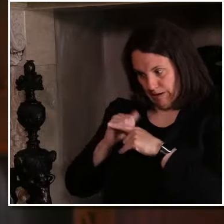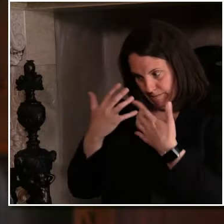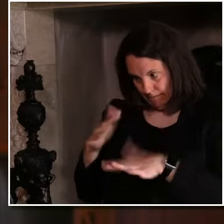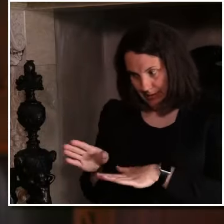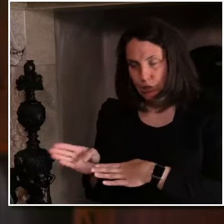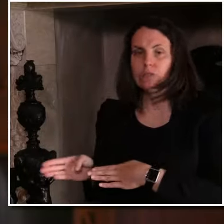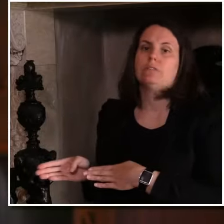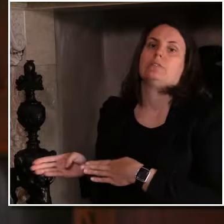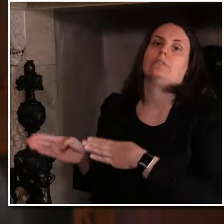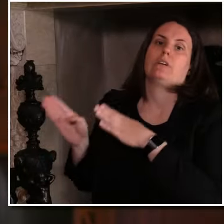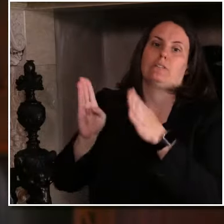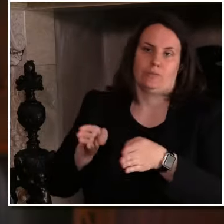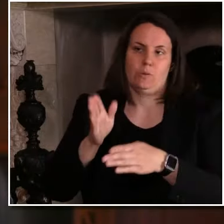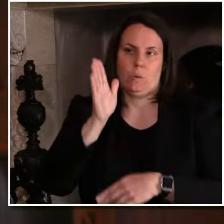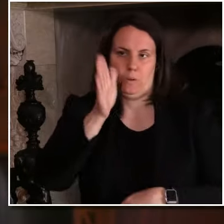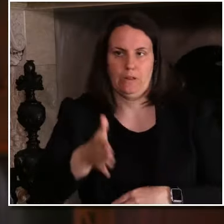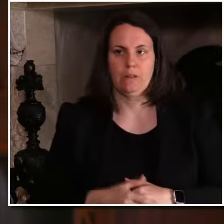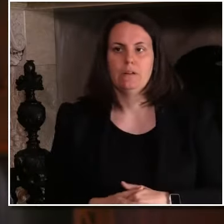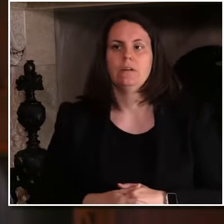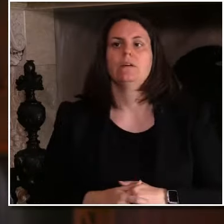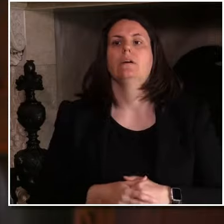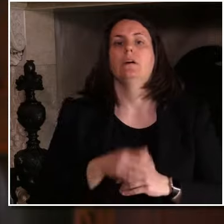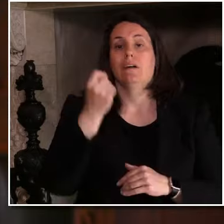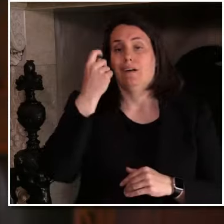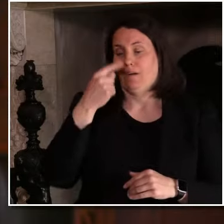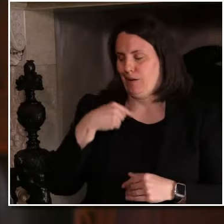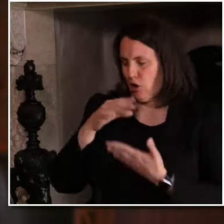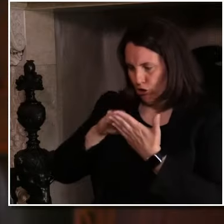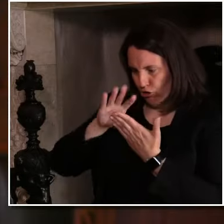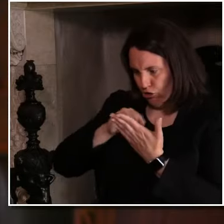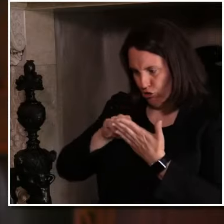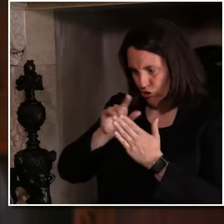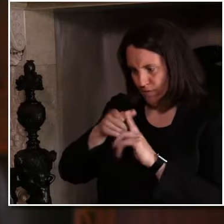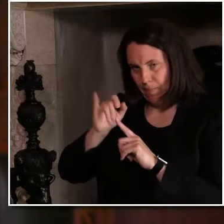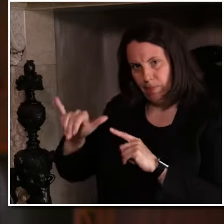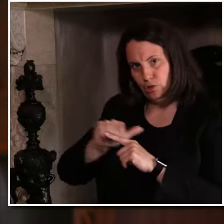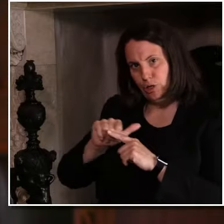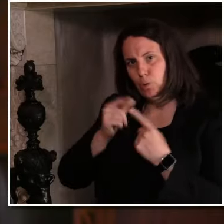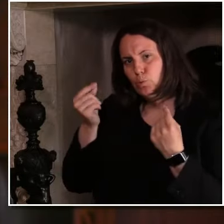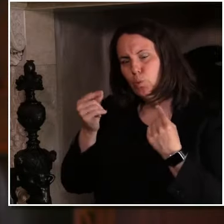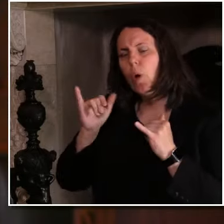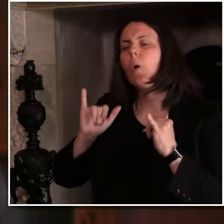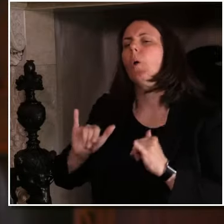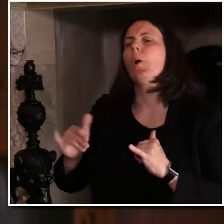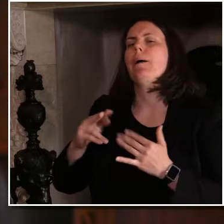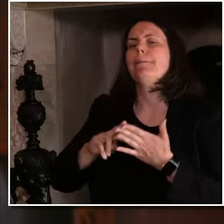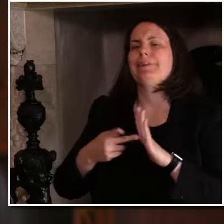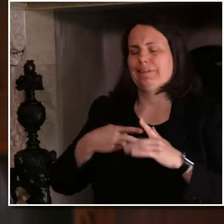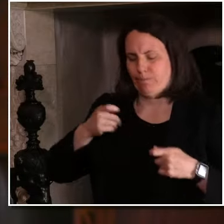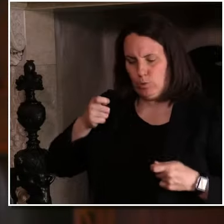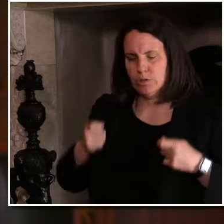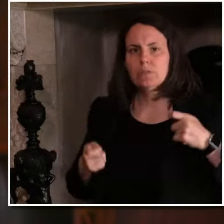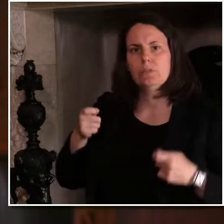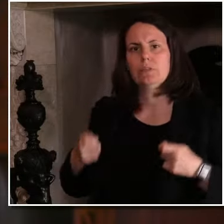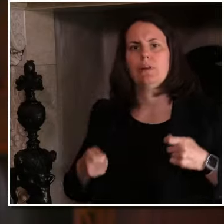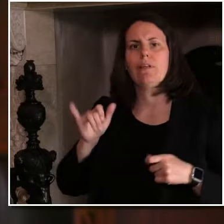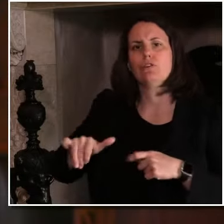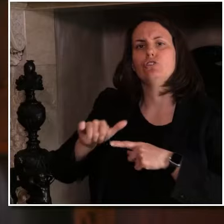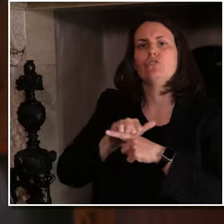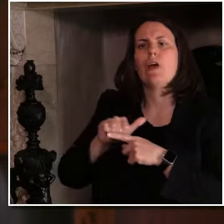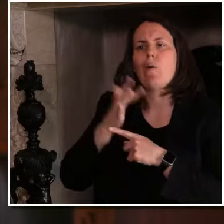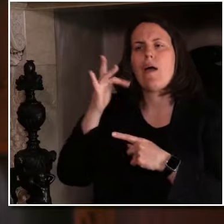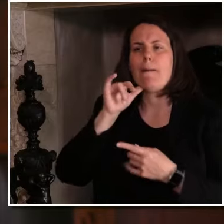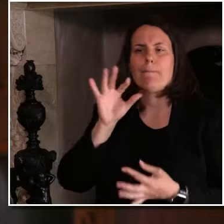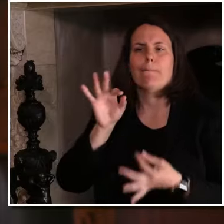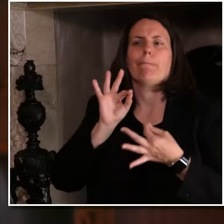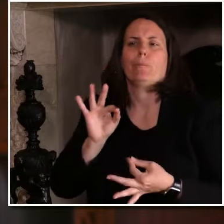that training over time as we have learned more about the complexities of the kinds of questions and interactions that these individual contact